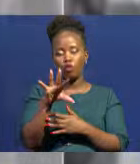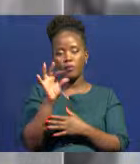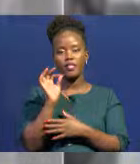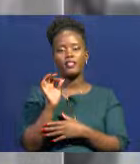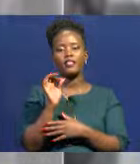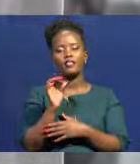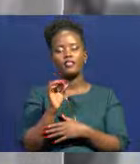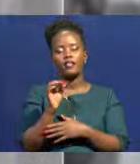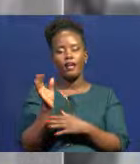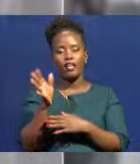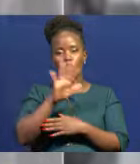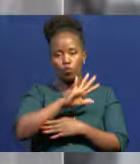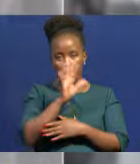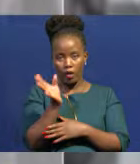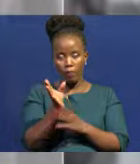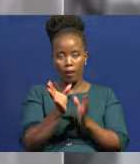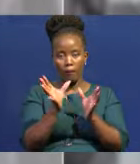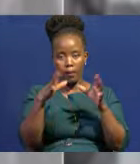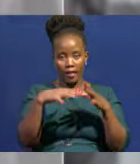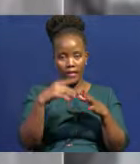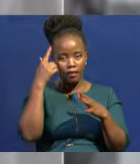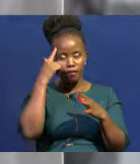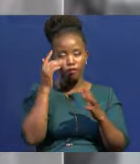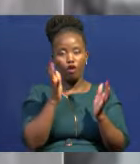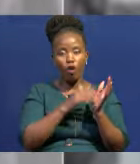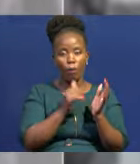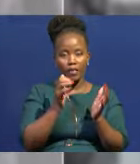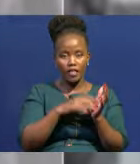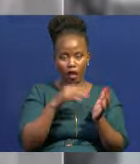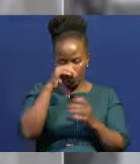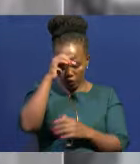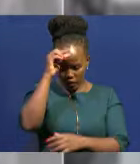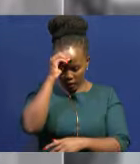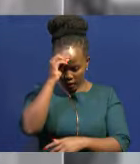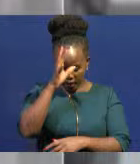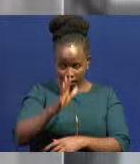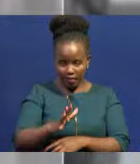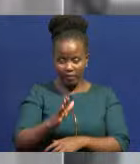Kenya Party for the Machakos governorship.